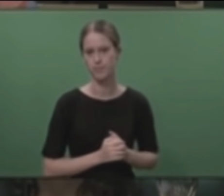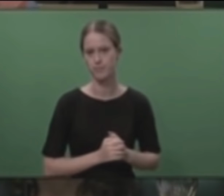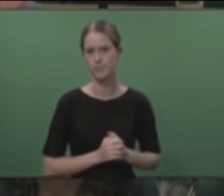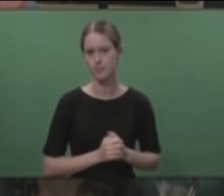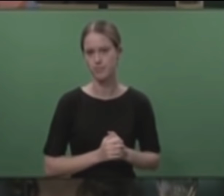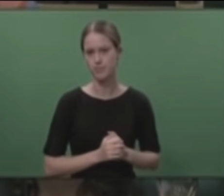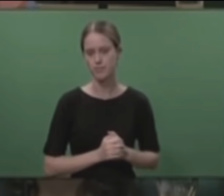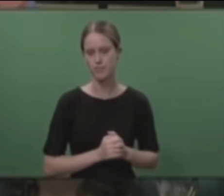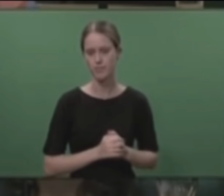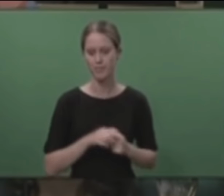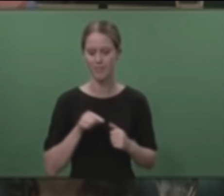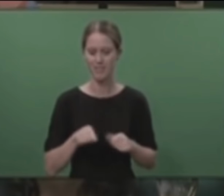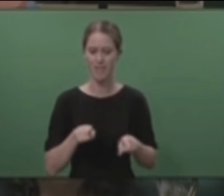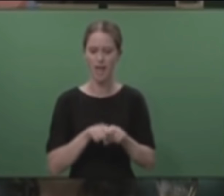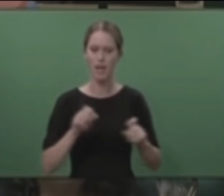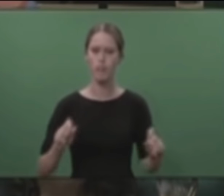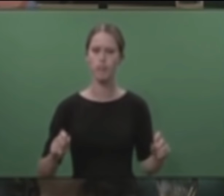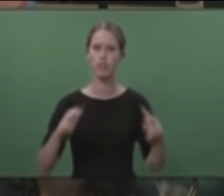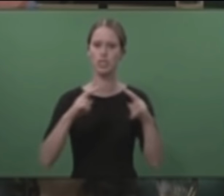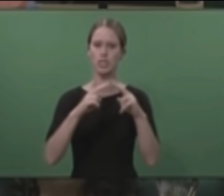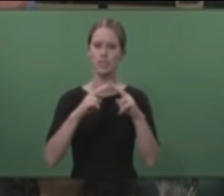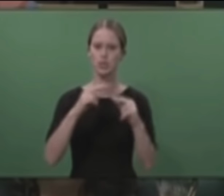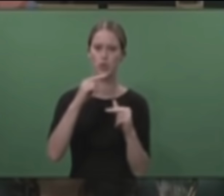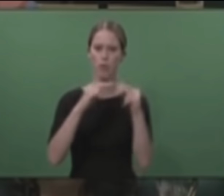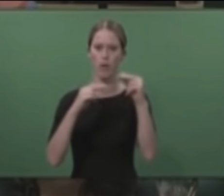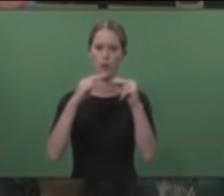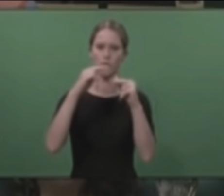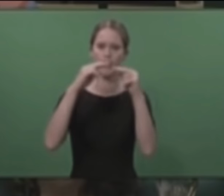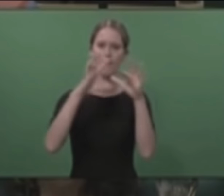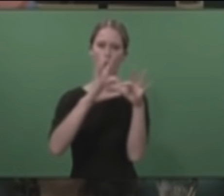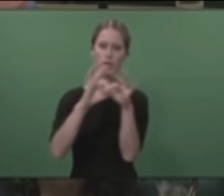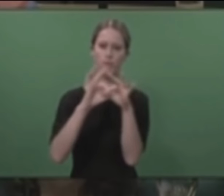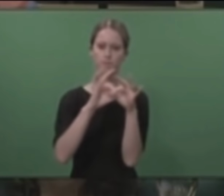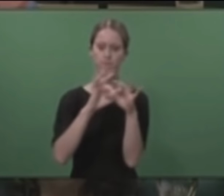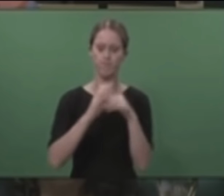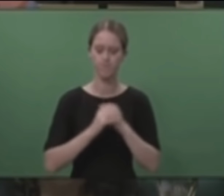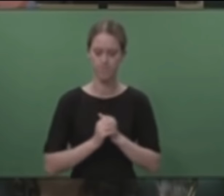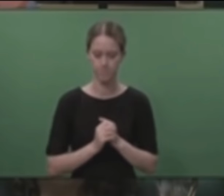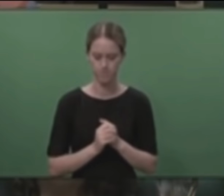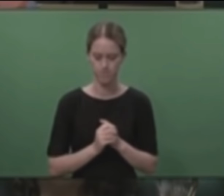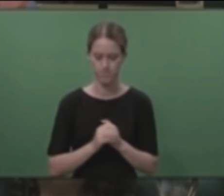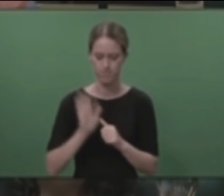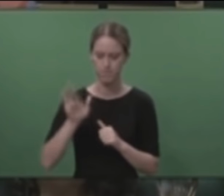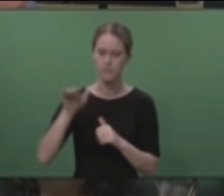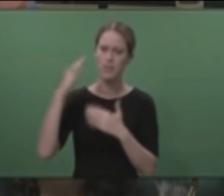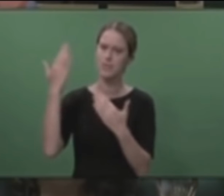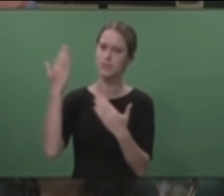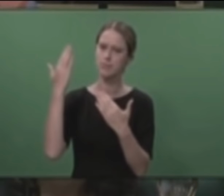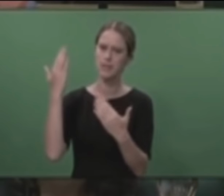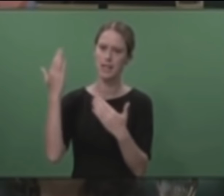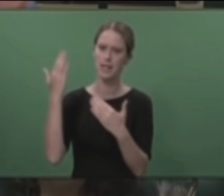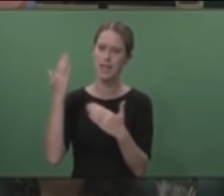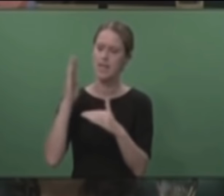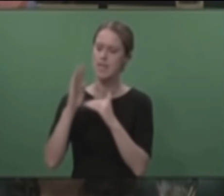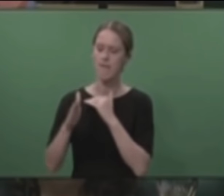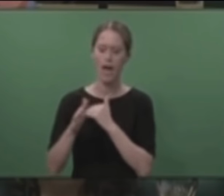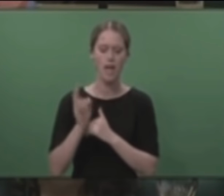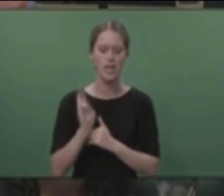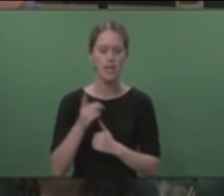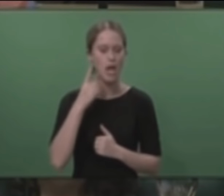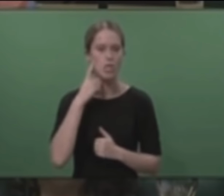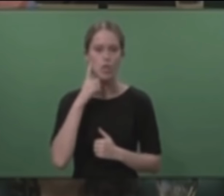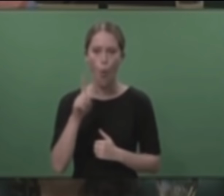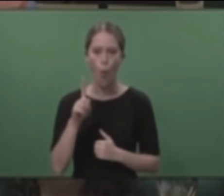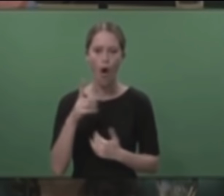These are the bridges that we can build. Mr. Speaker, we must never again ignore